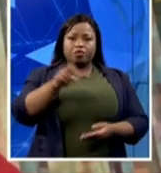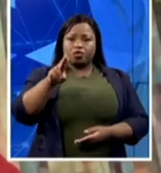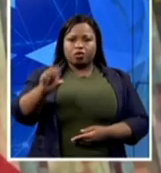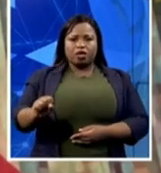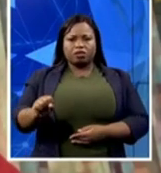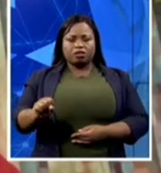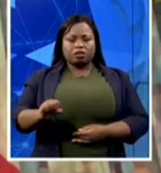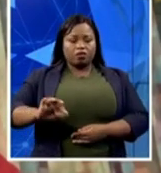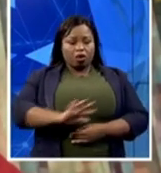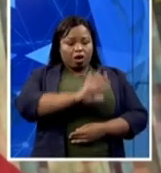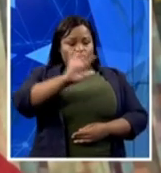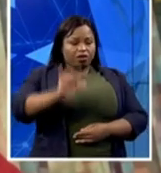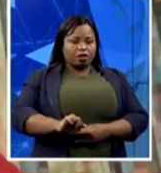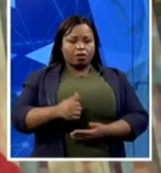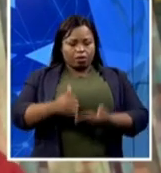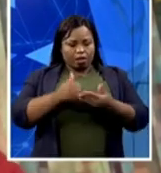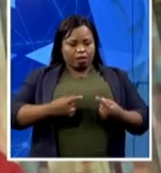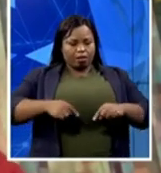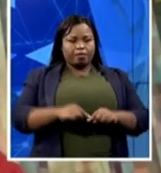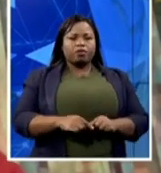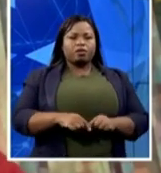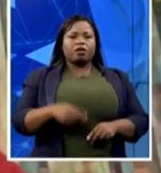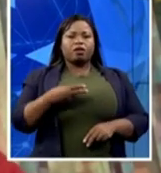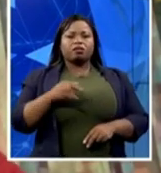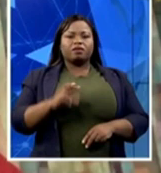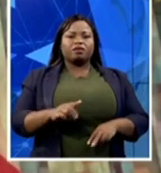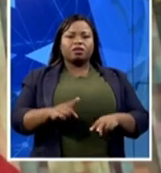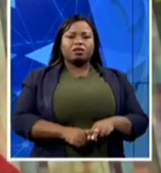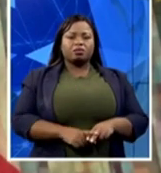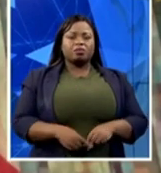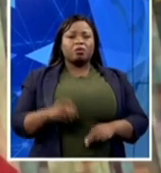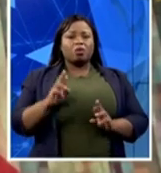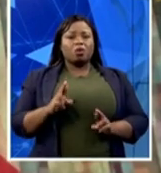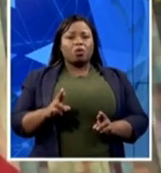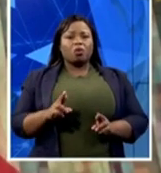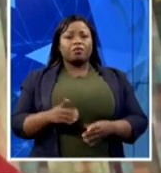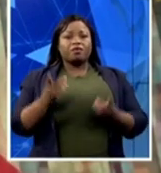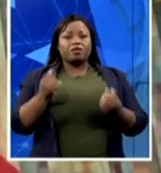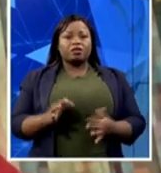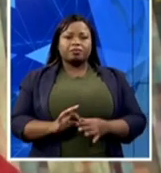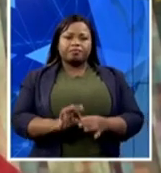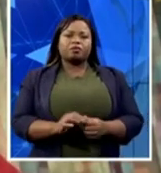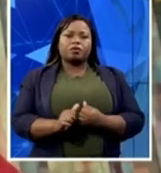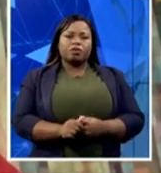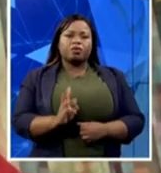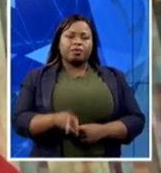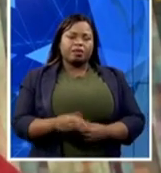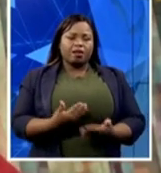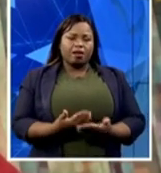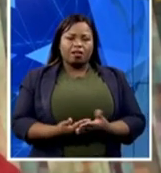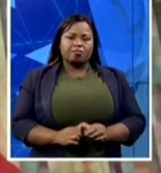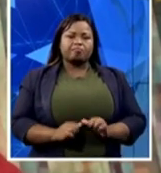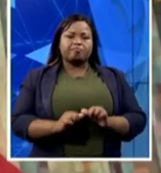with the pandemic. And I hope those financial commitments will continue. I hope the leadership, and I